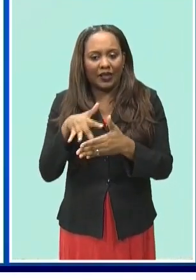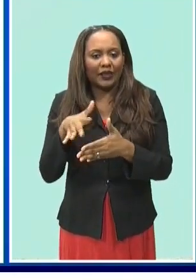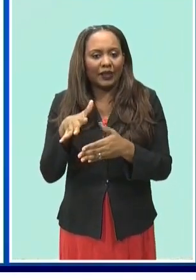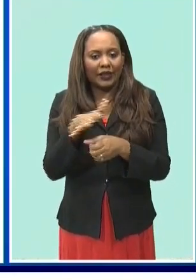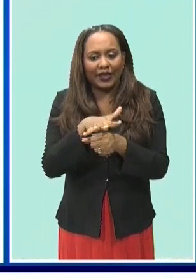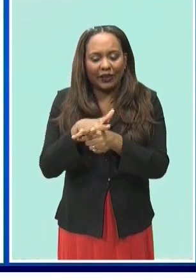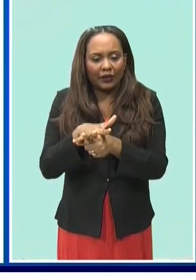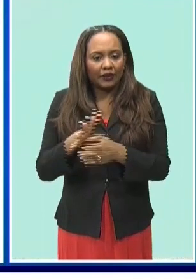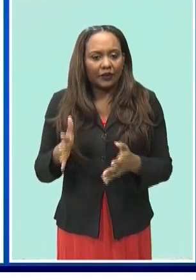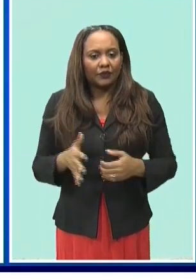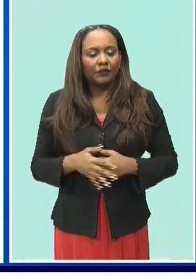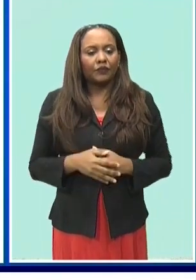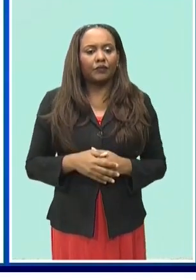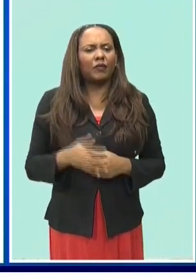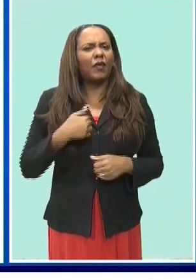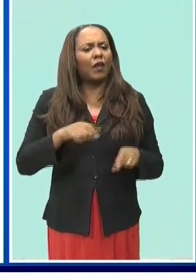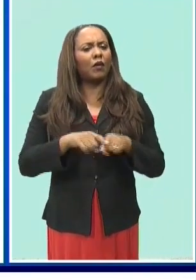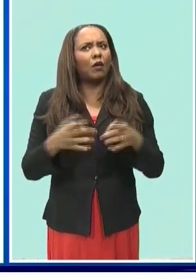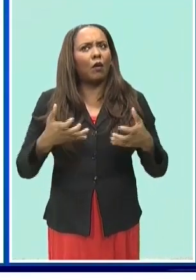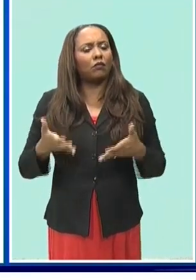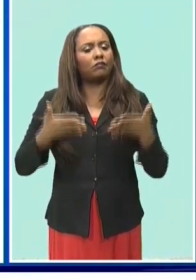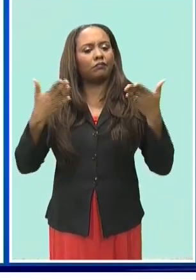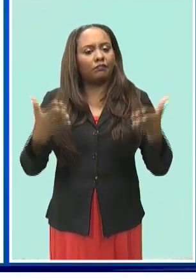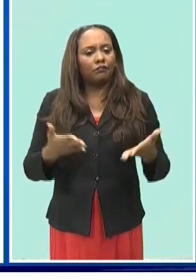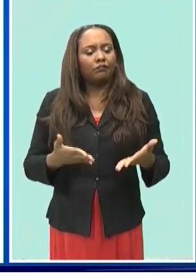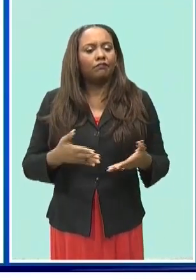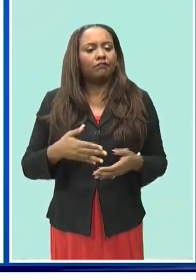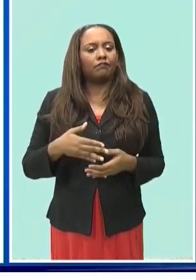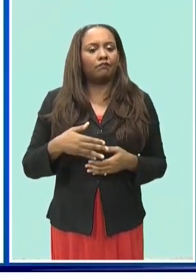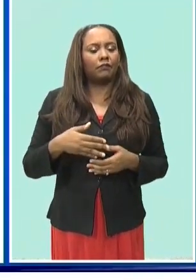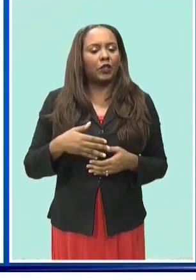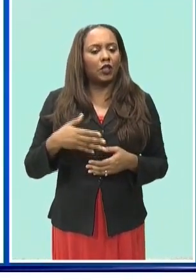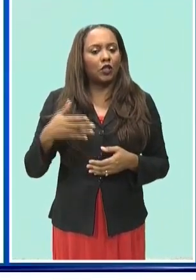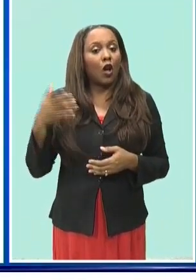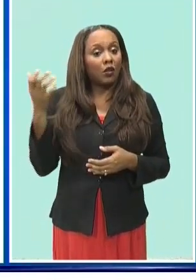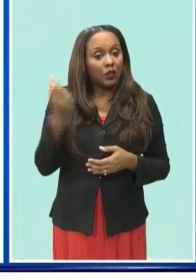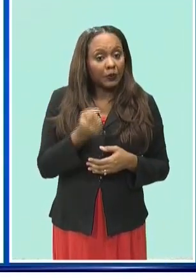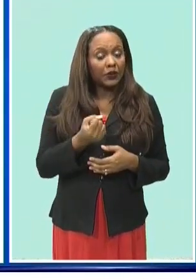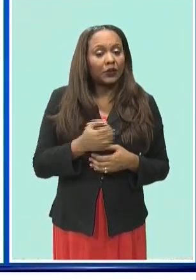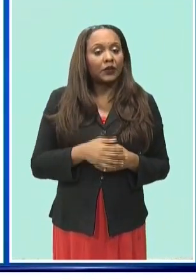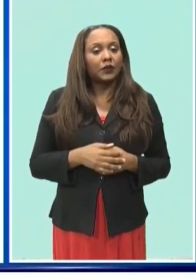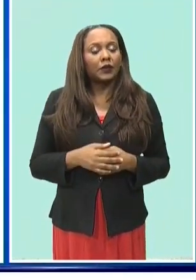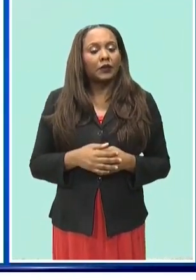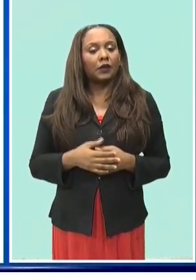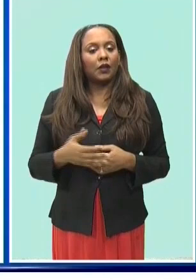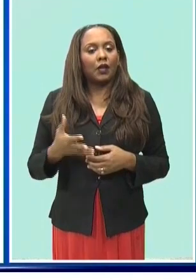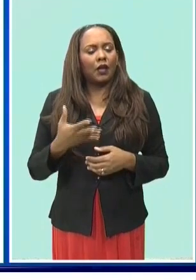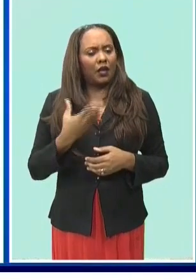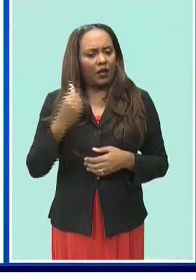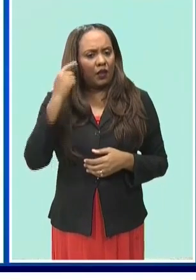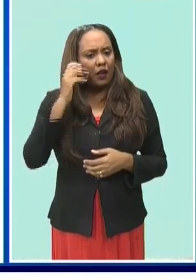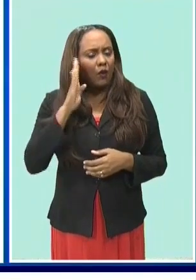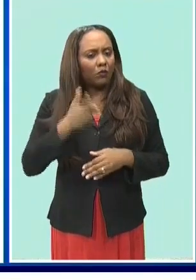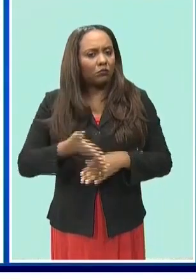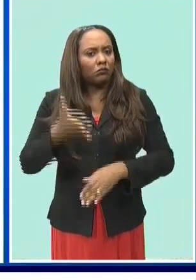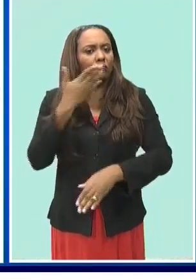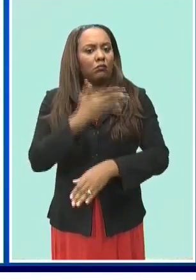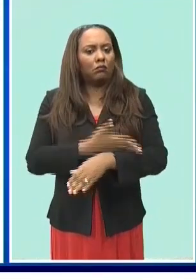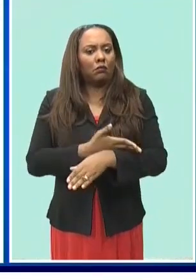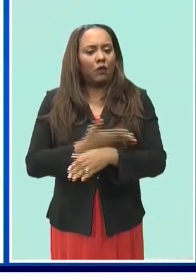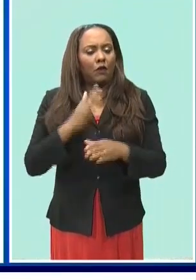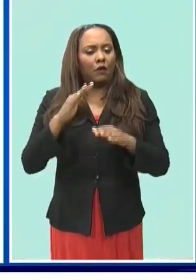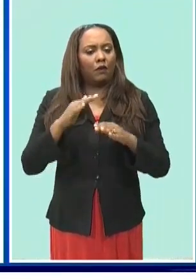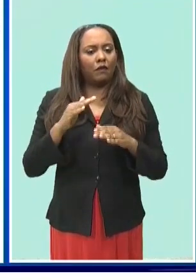scholarships and grants to young people, which I believe will contribute towards the improvement of the social fabric of our society.